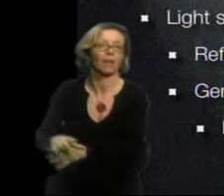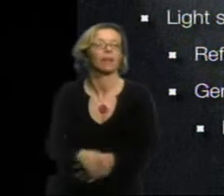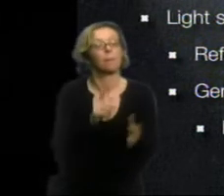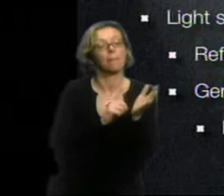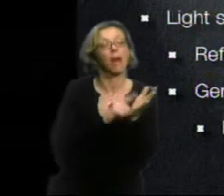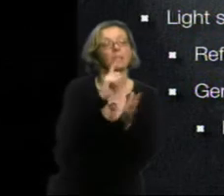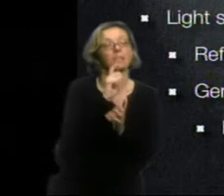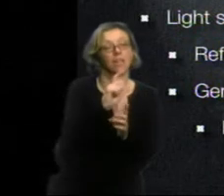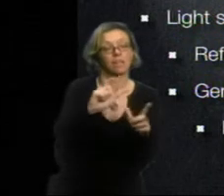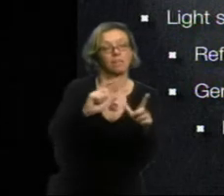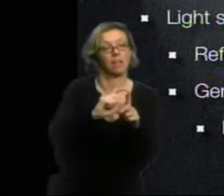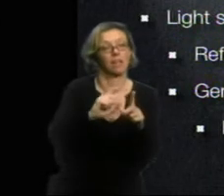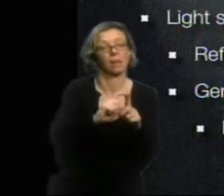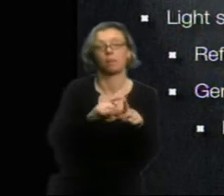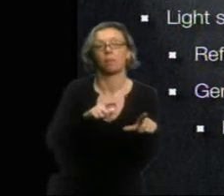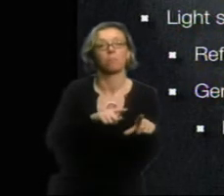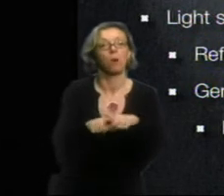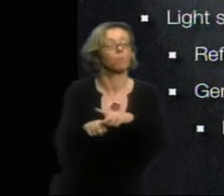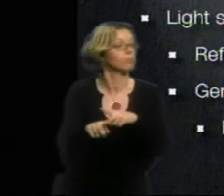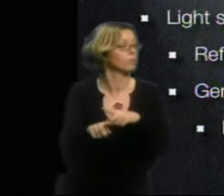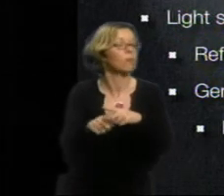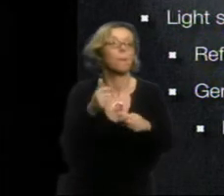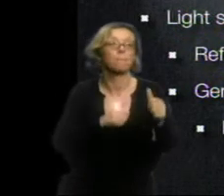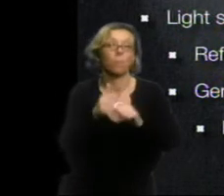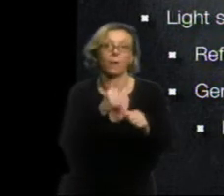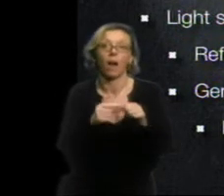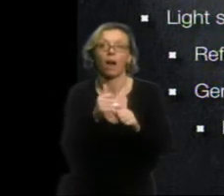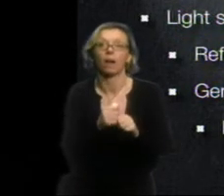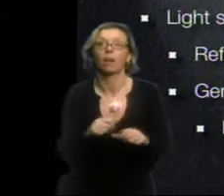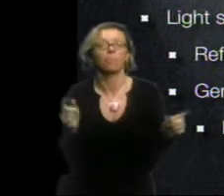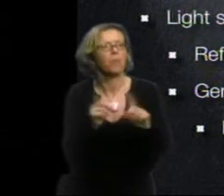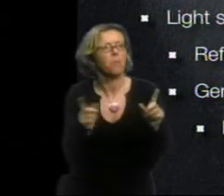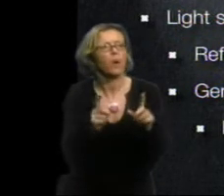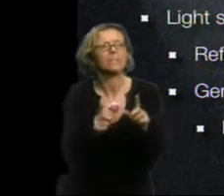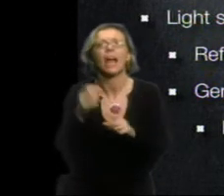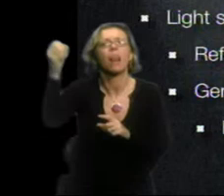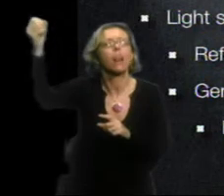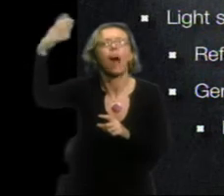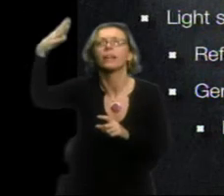selectively blocking and filtering light, so letting light through or not letting light through.